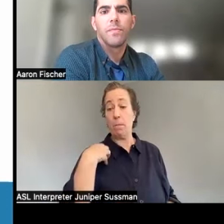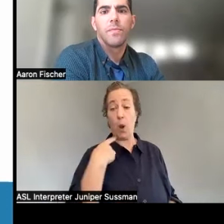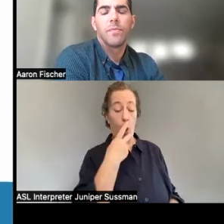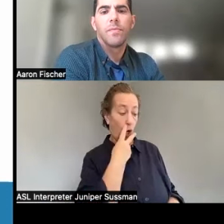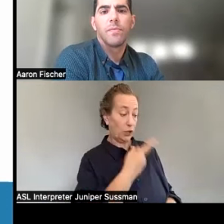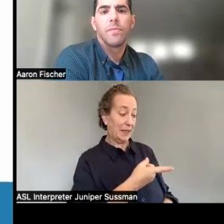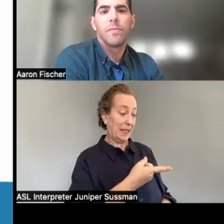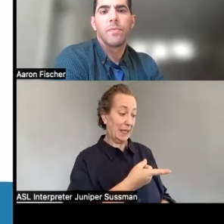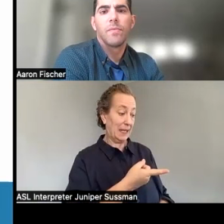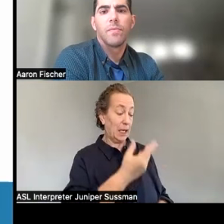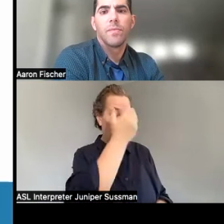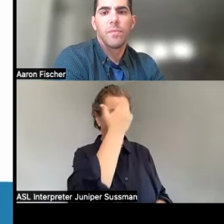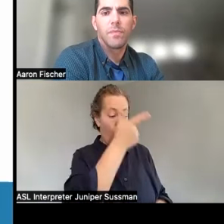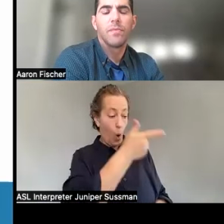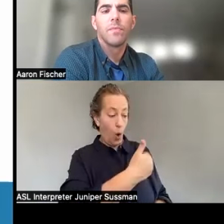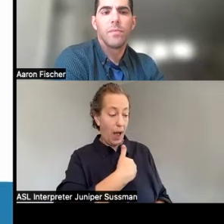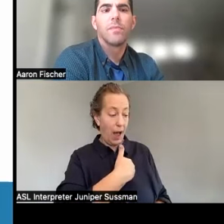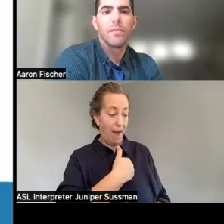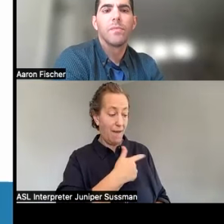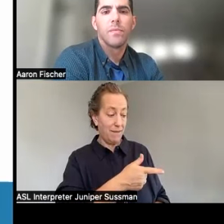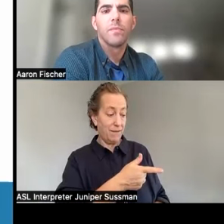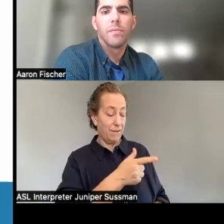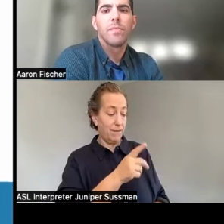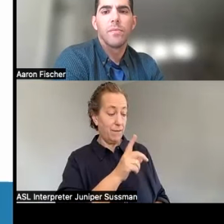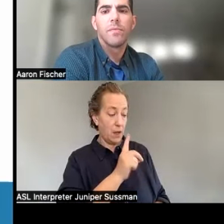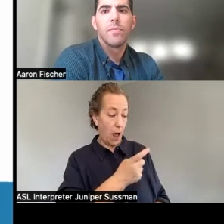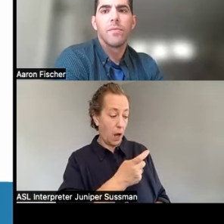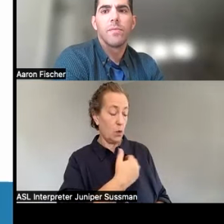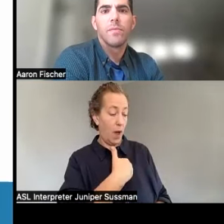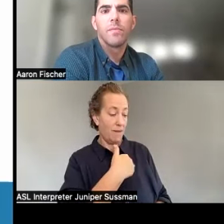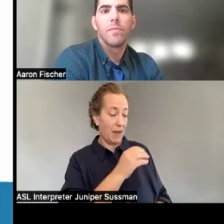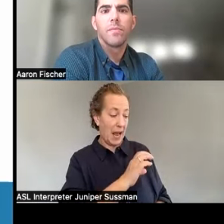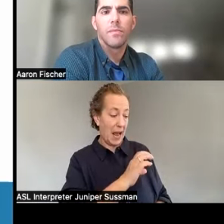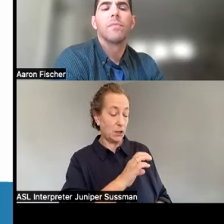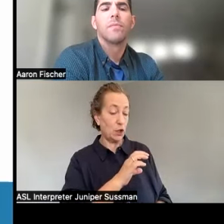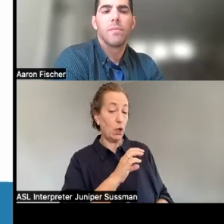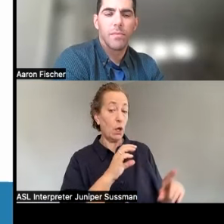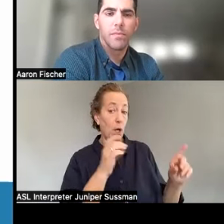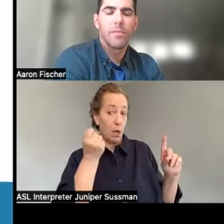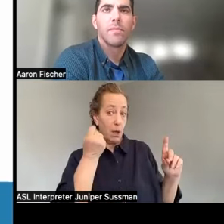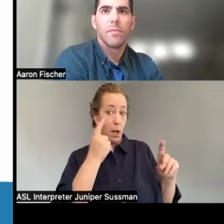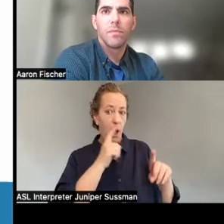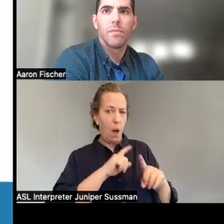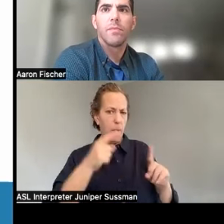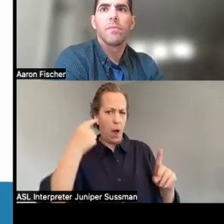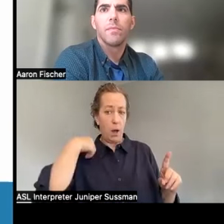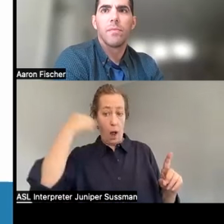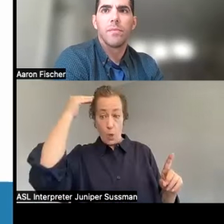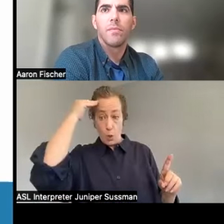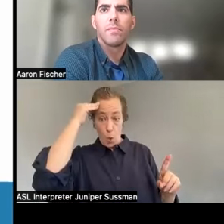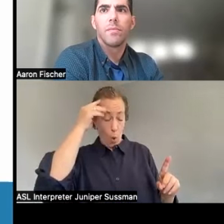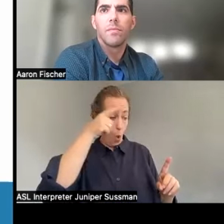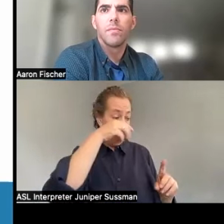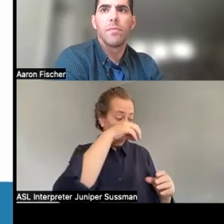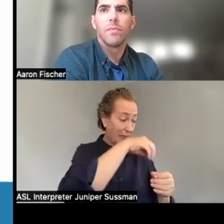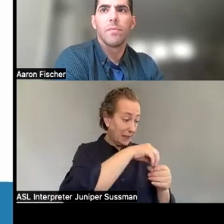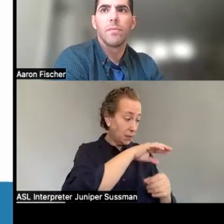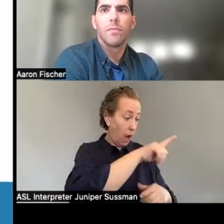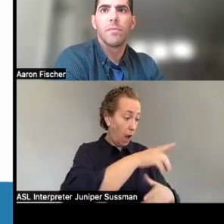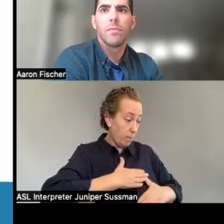it's a little less clear what they know about how it's impacting her and what she needs. And